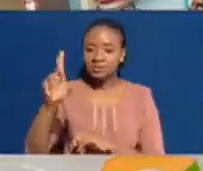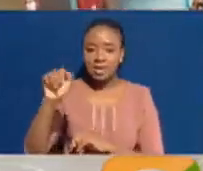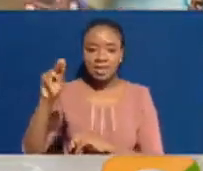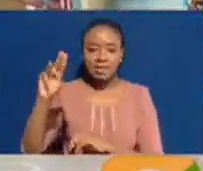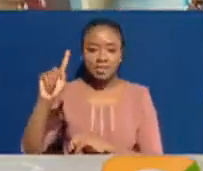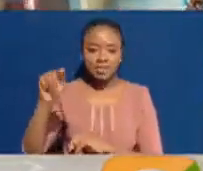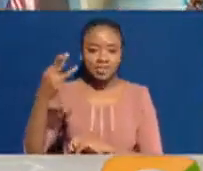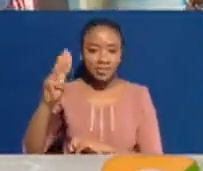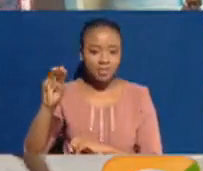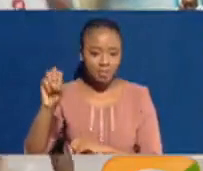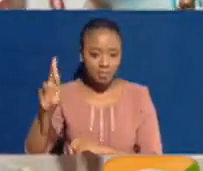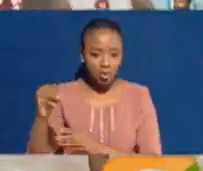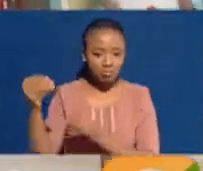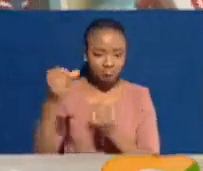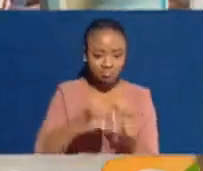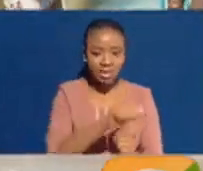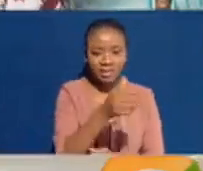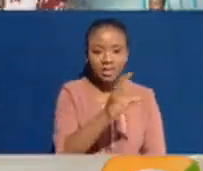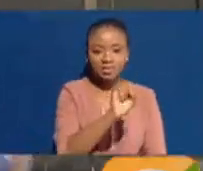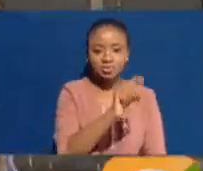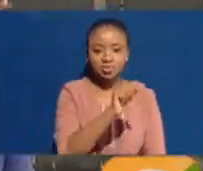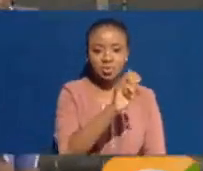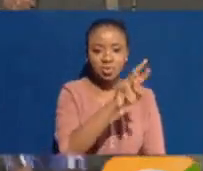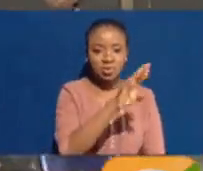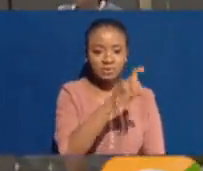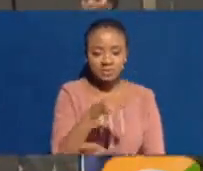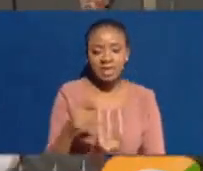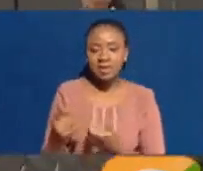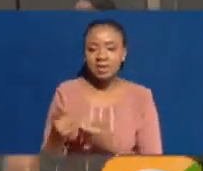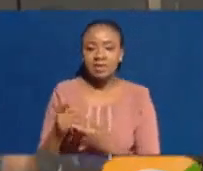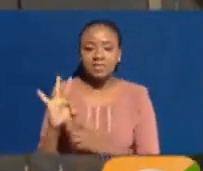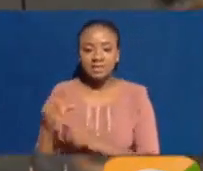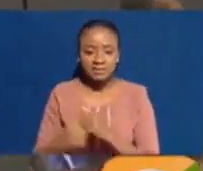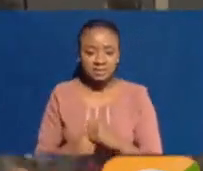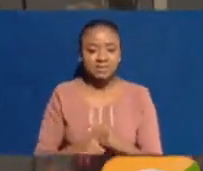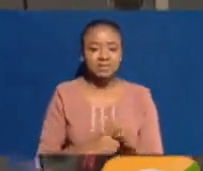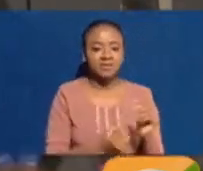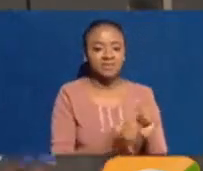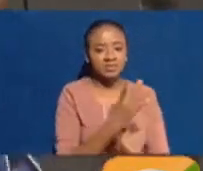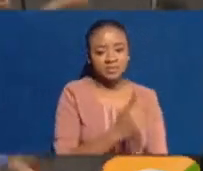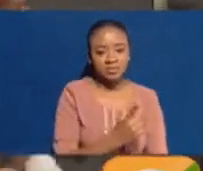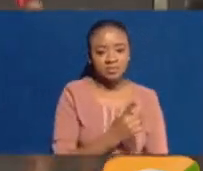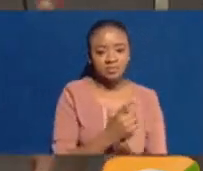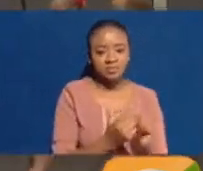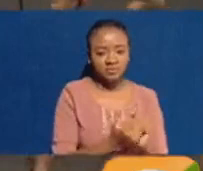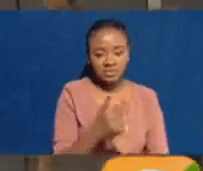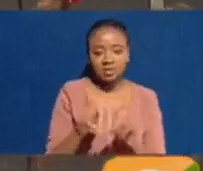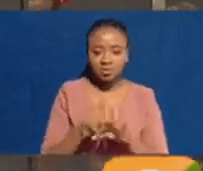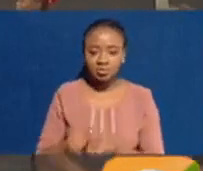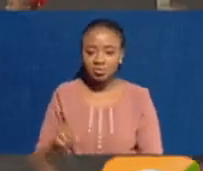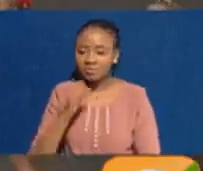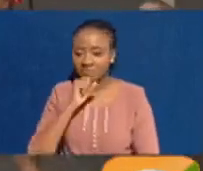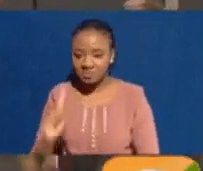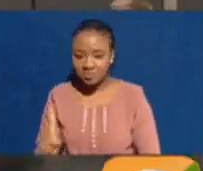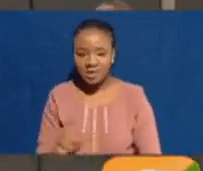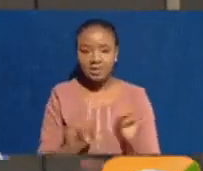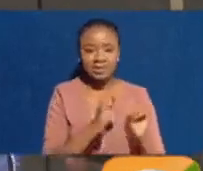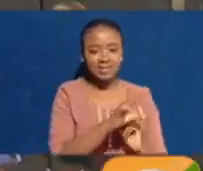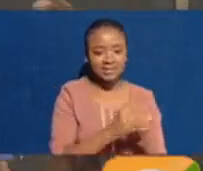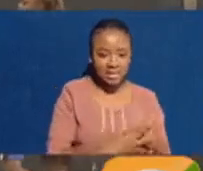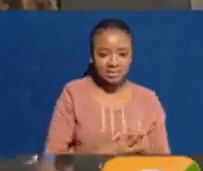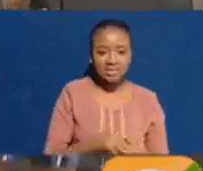beat Storms 46-41 in their first match and then won their second match 51-38 against Scarlets.